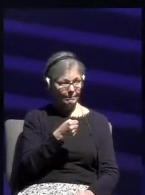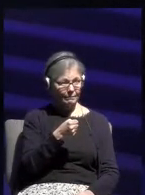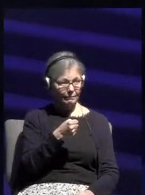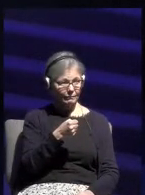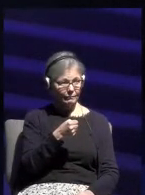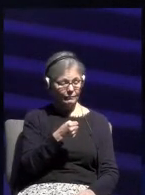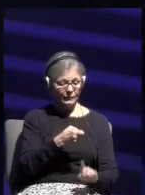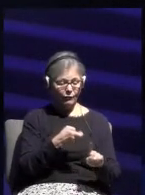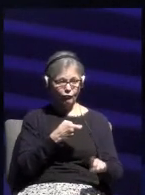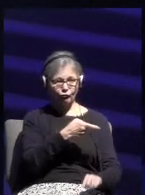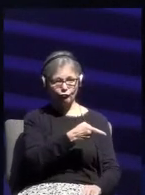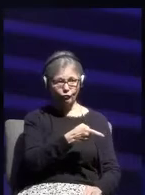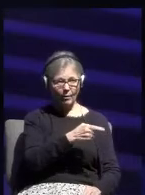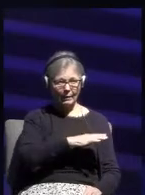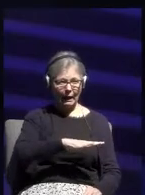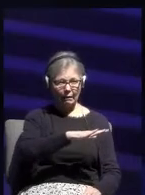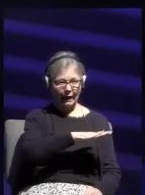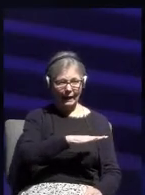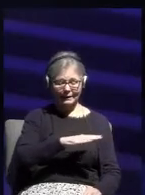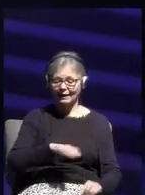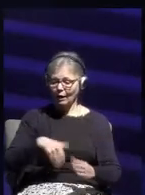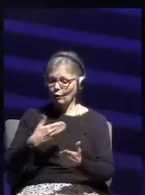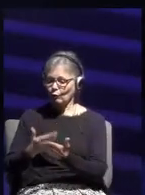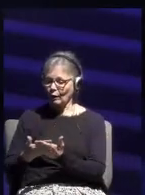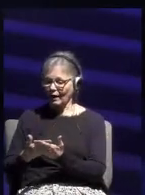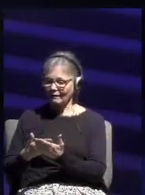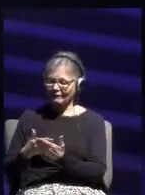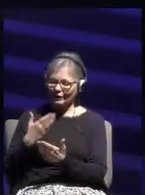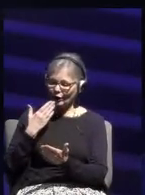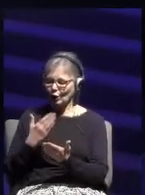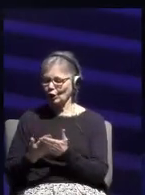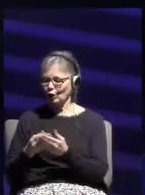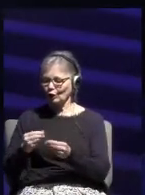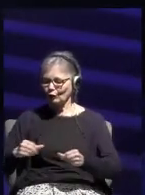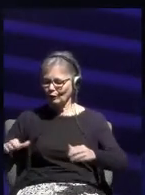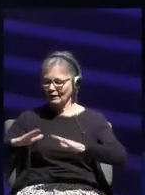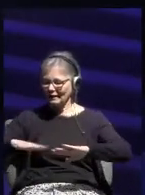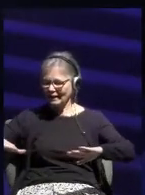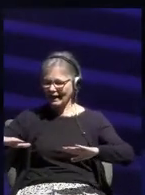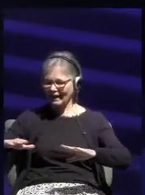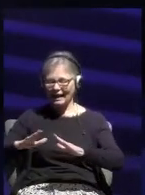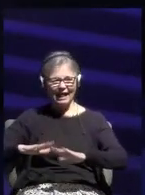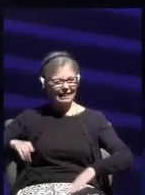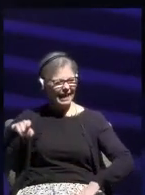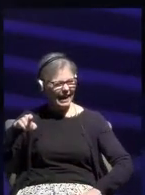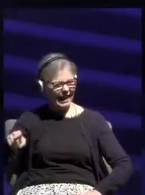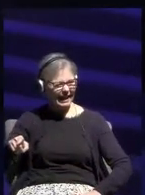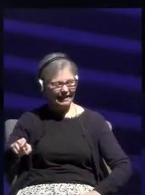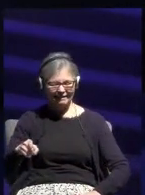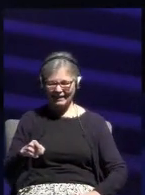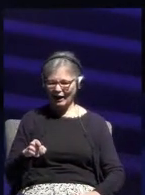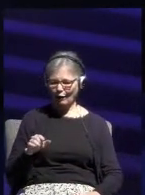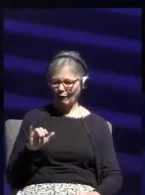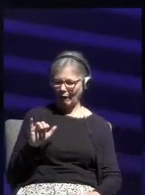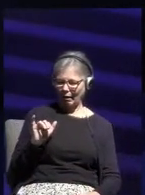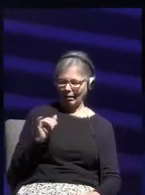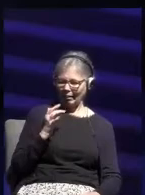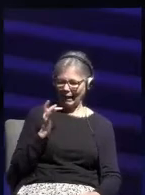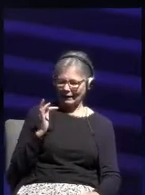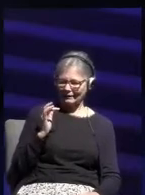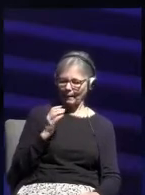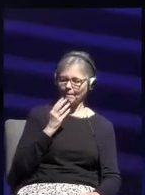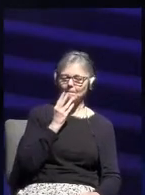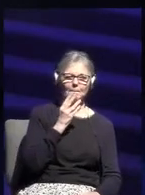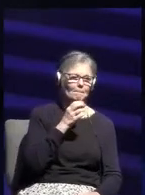out of that land into a good land. And a large, unto a land flowing with milk and honey, unto a place of the Canaanites and Hittites and Amorites and the Perizzites